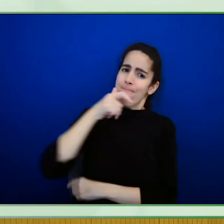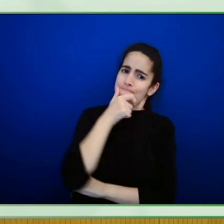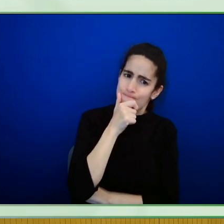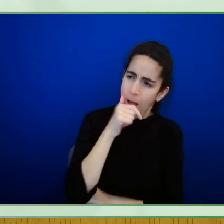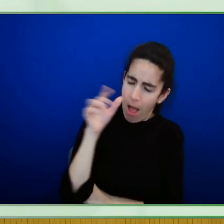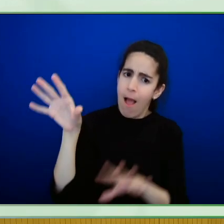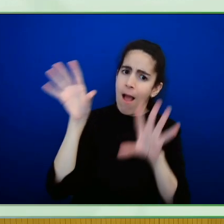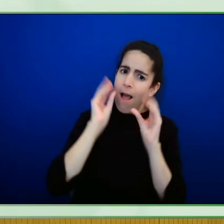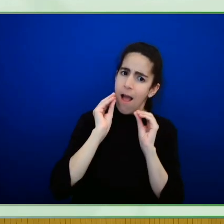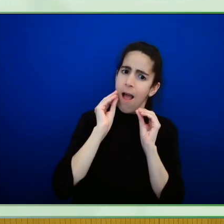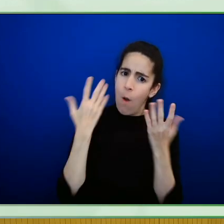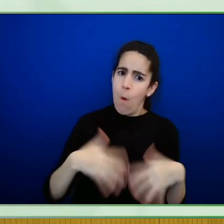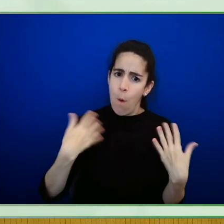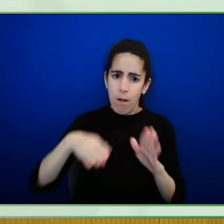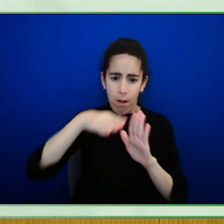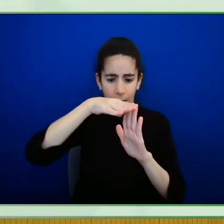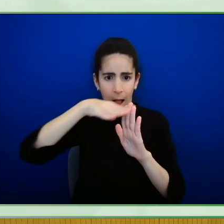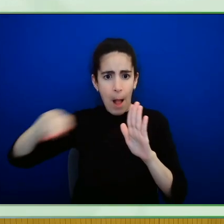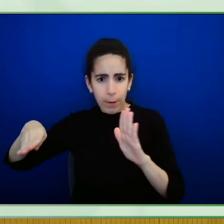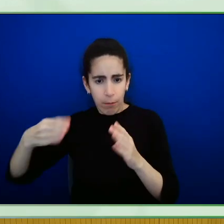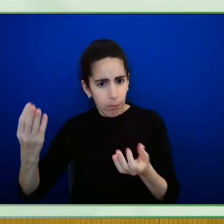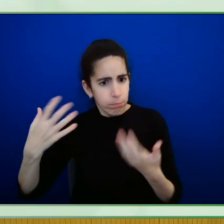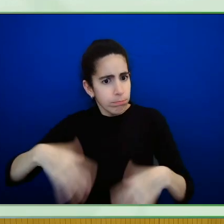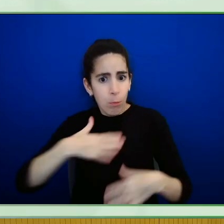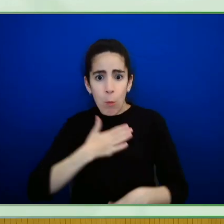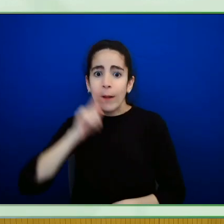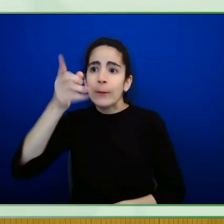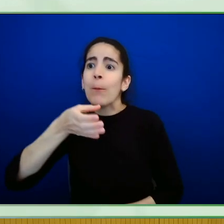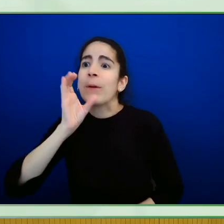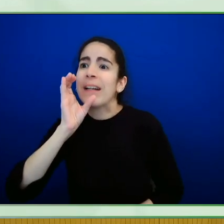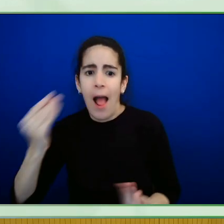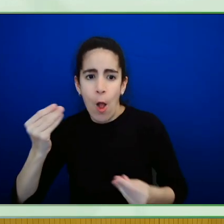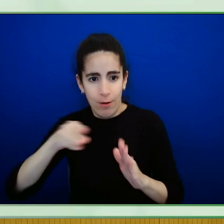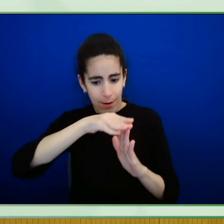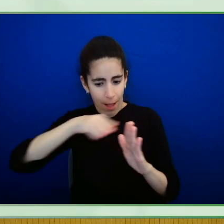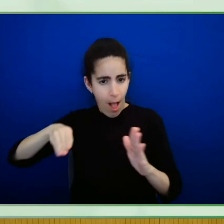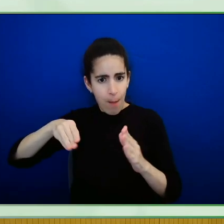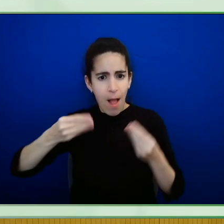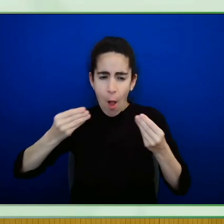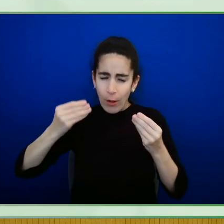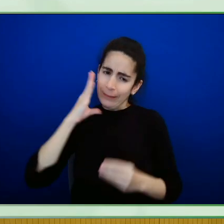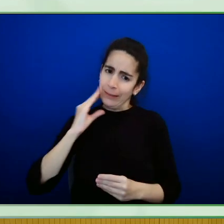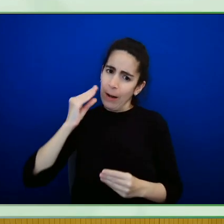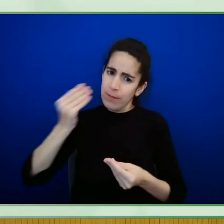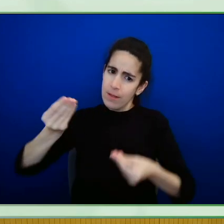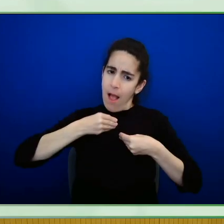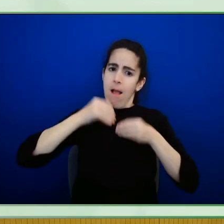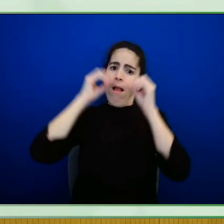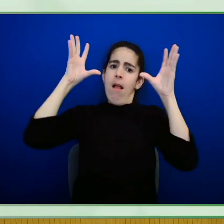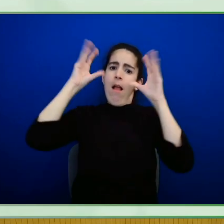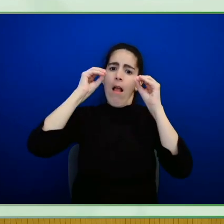beer. They're going to understand how important is a bathroom when you can't access